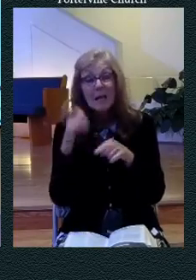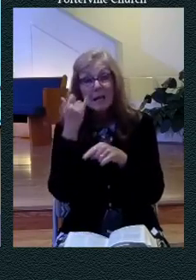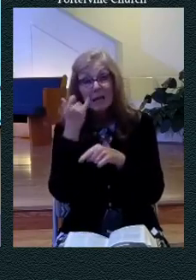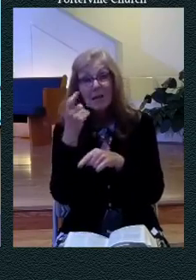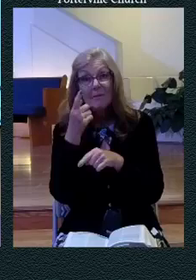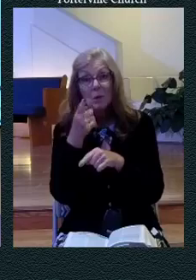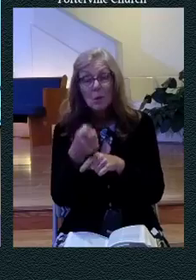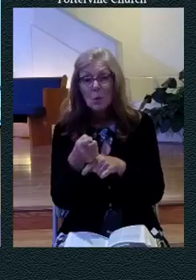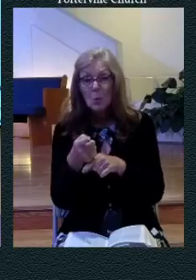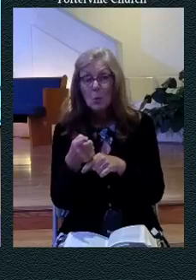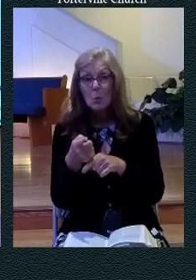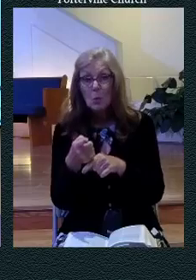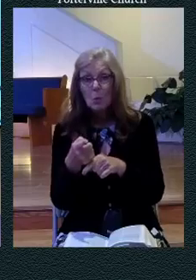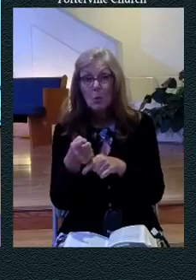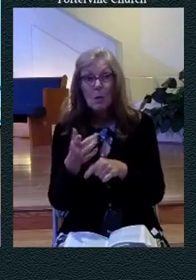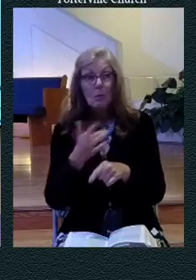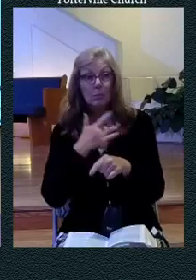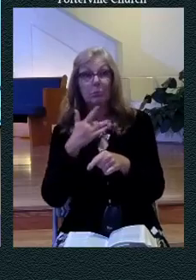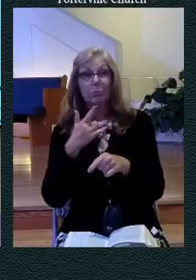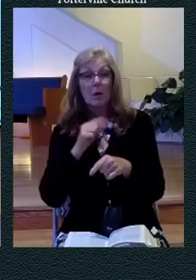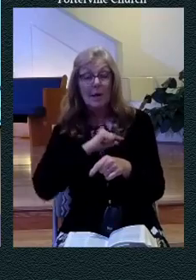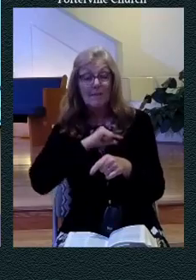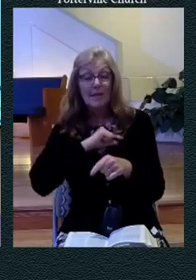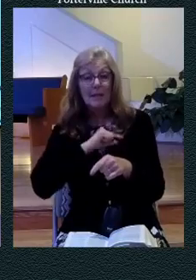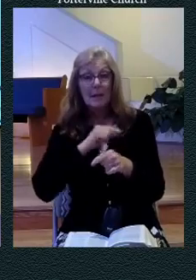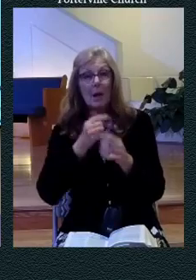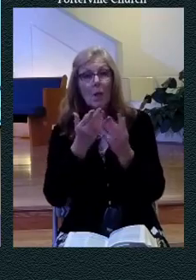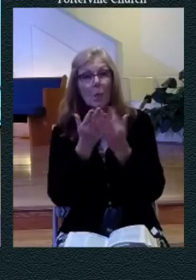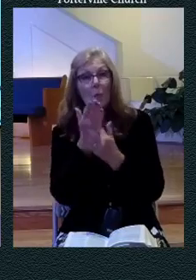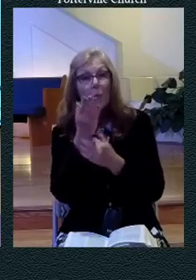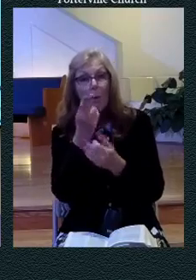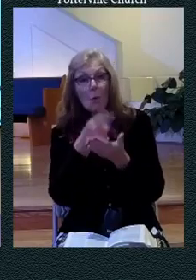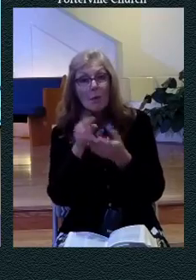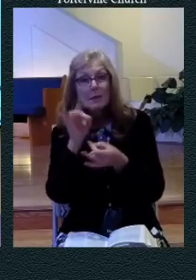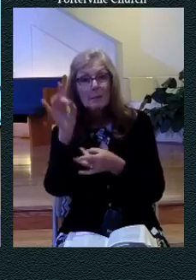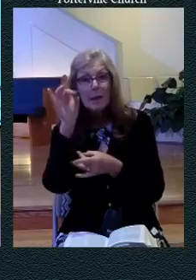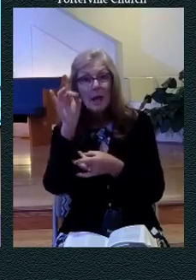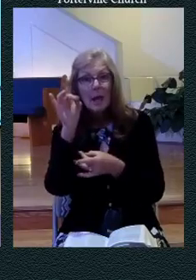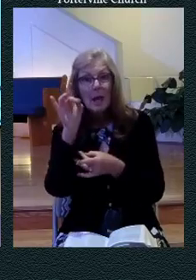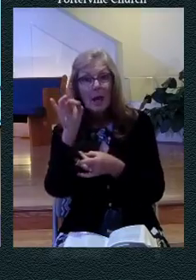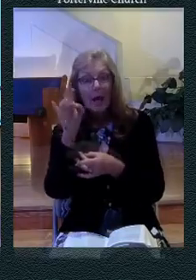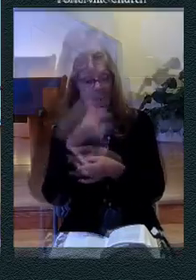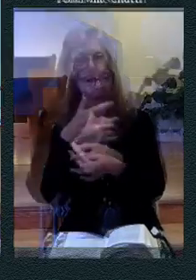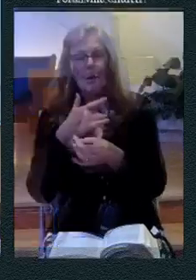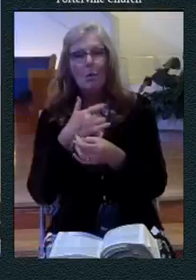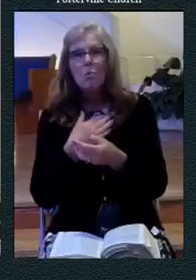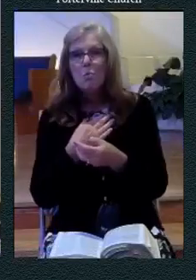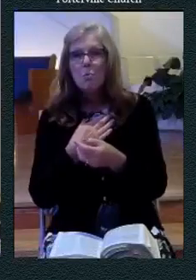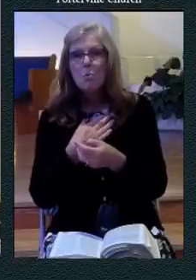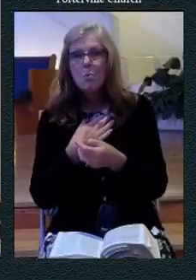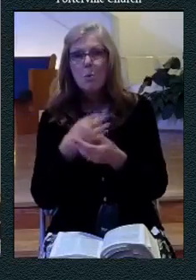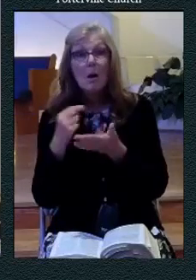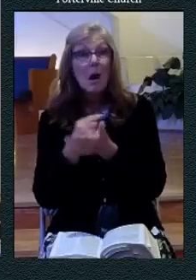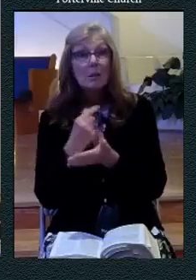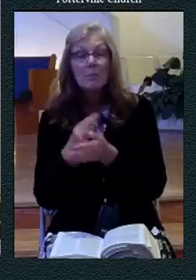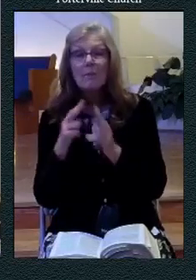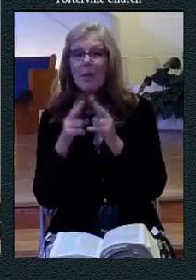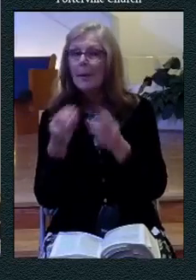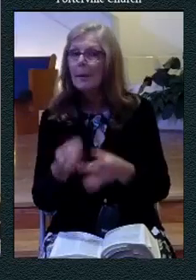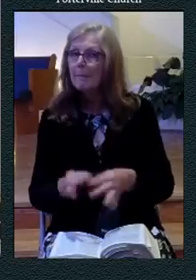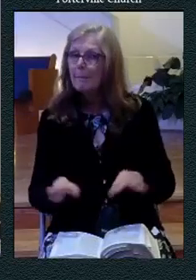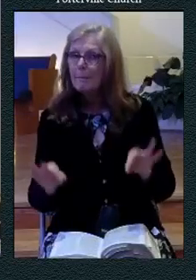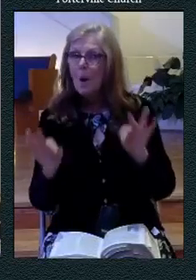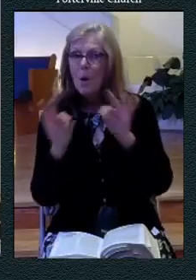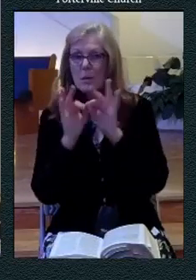Holy Spirit conviction of your sinfulness and your need, the gospel is everything to you. It's everything to